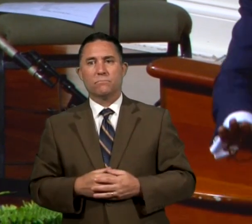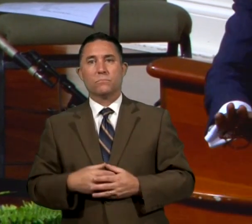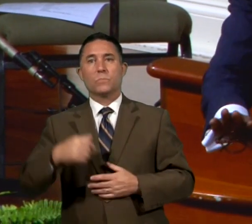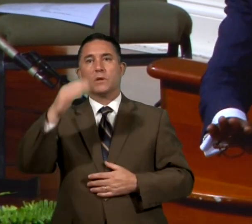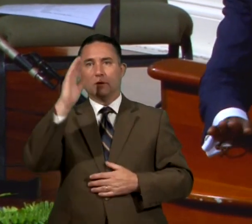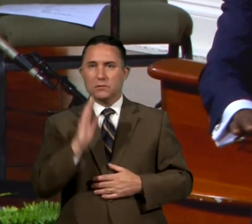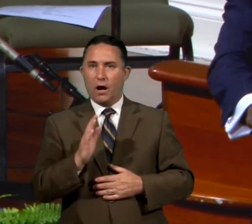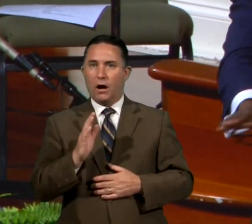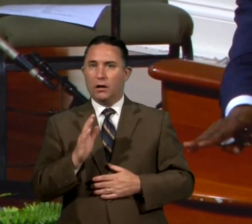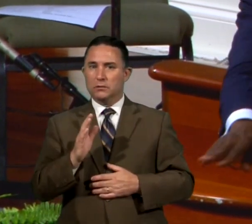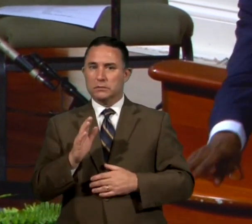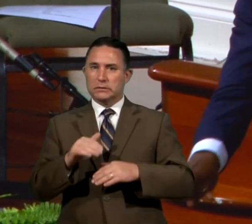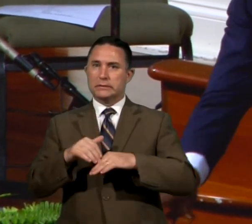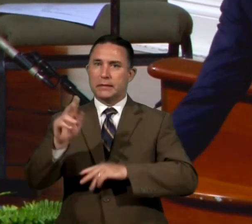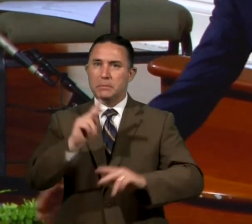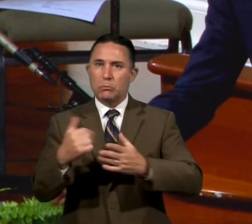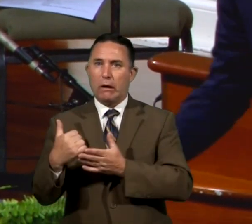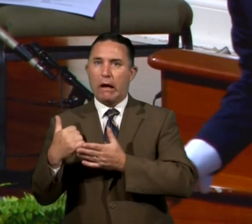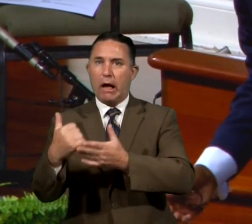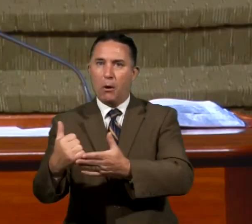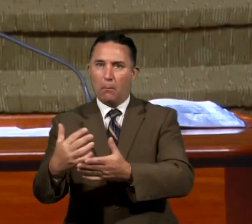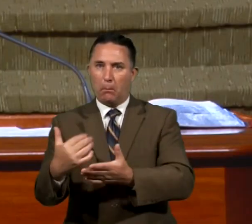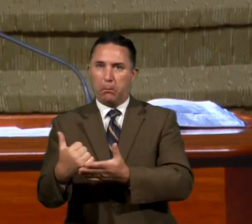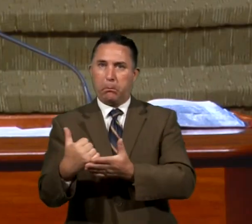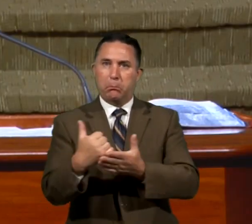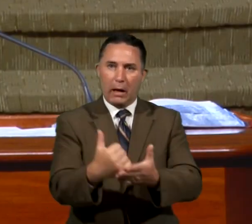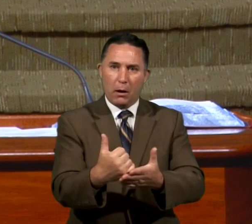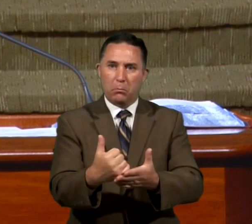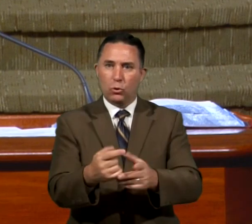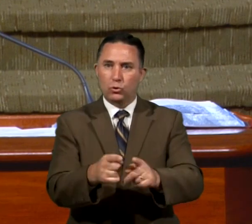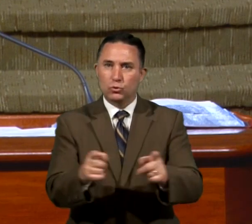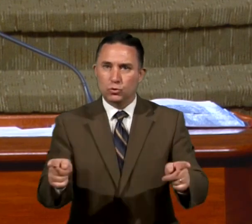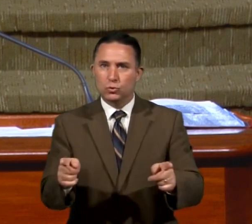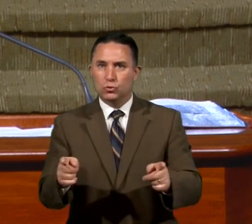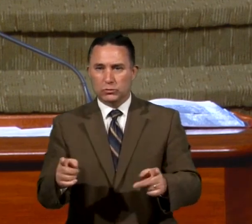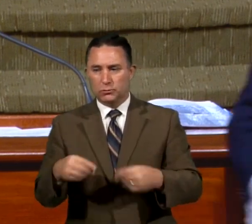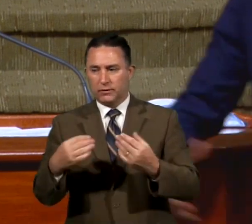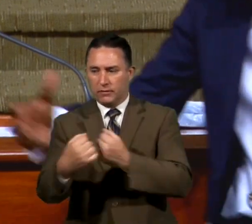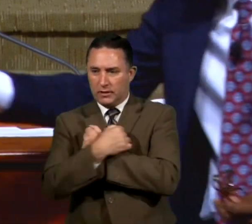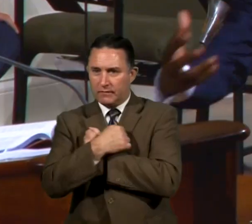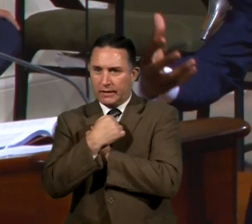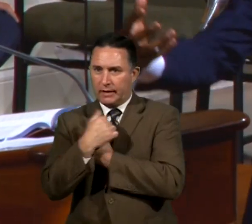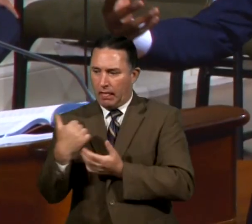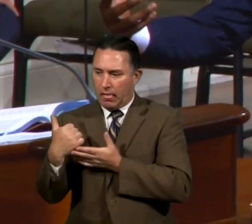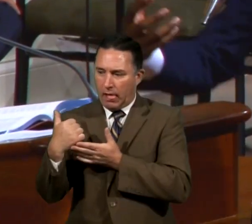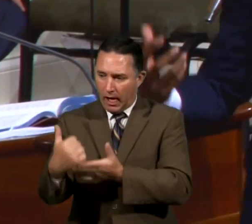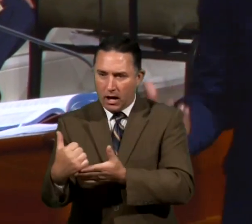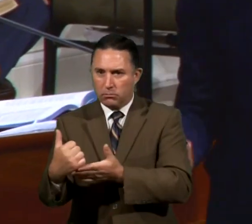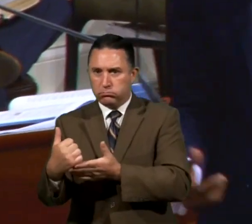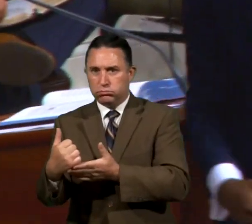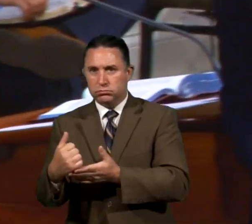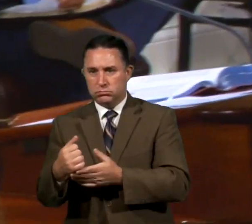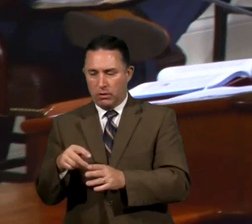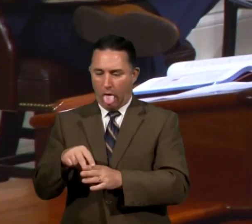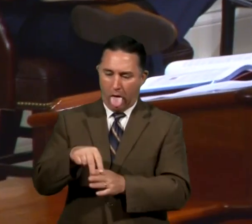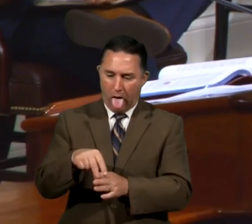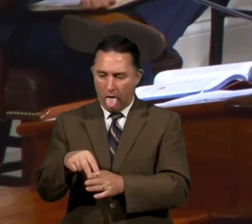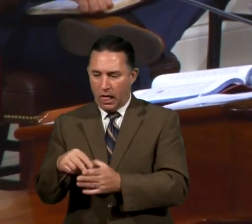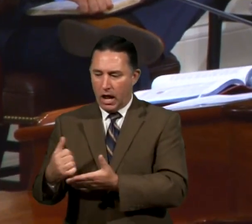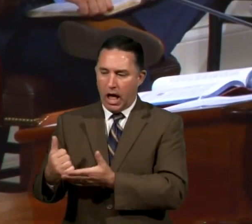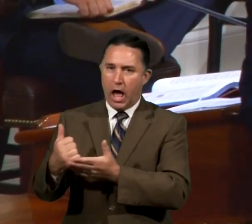God, he sends people to help you off the edge. They'll give you a loving hand, a loving arm, and get you down off of the